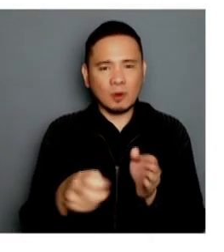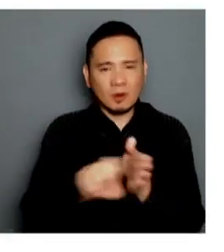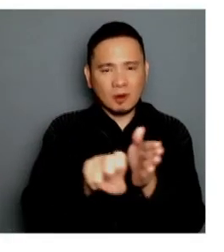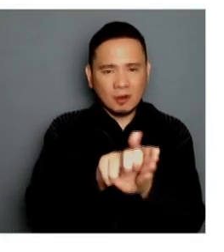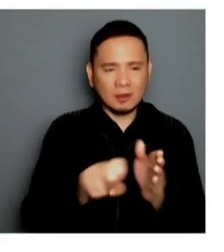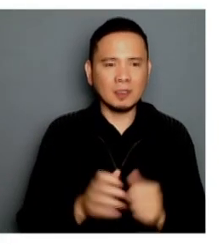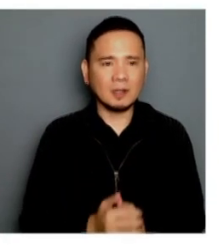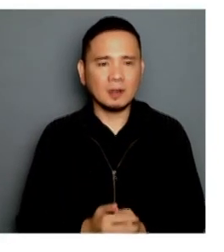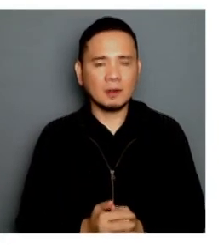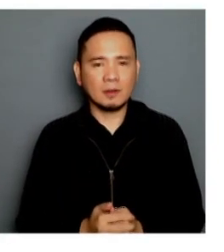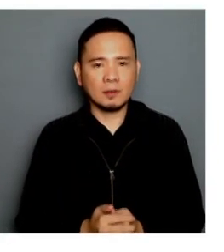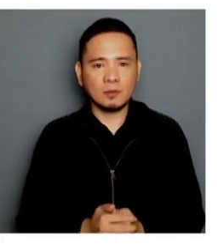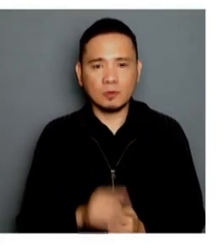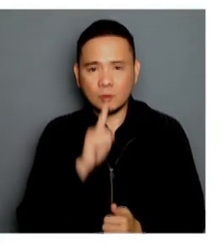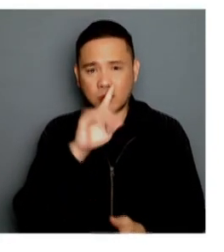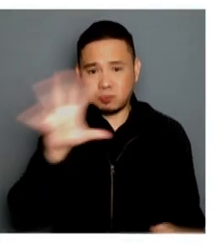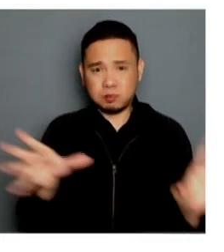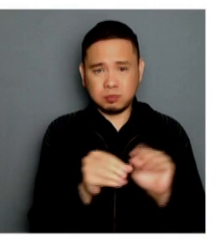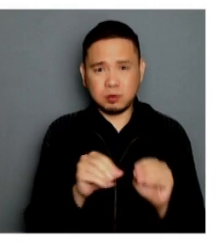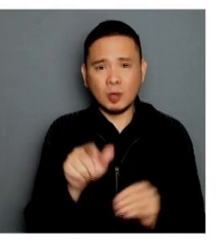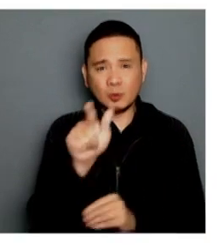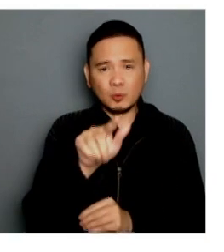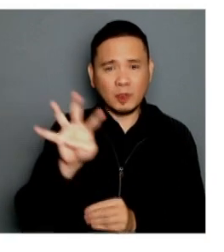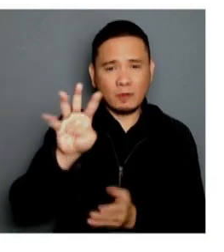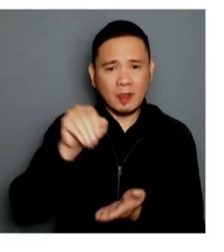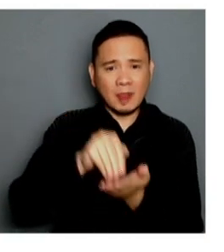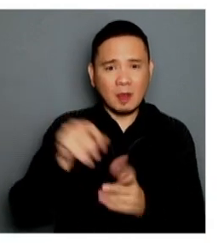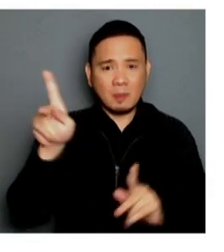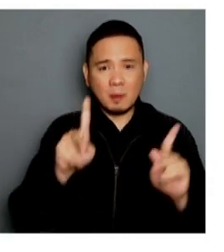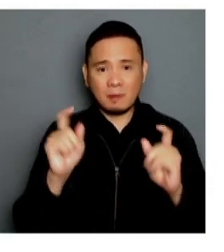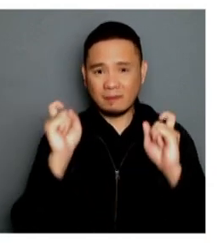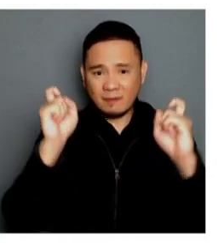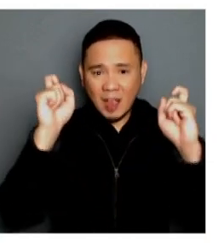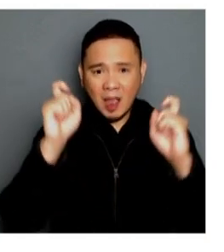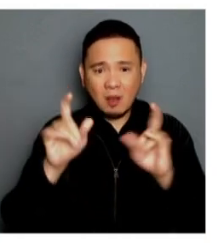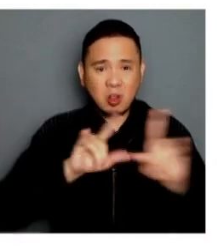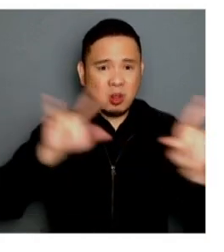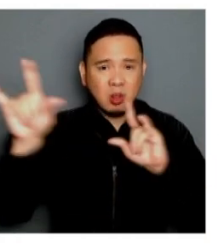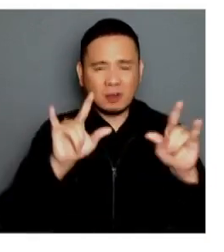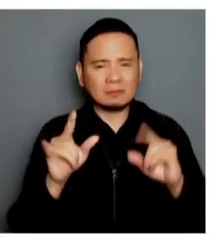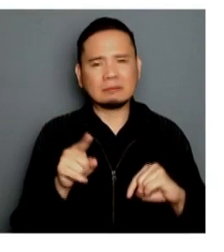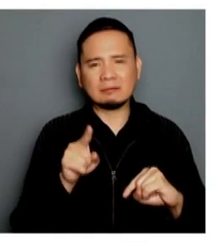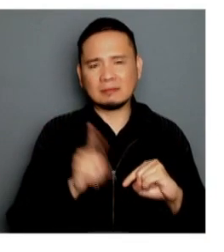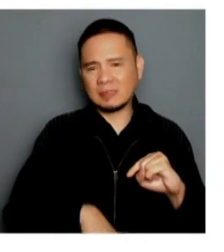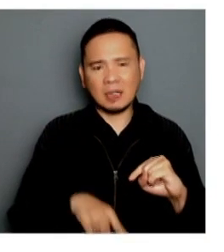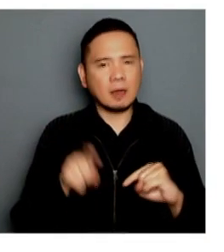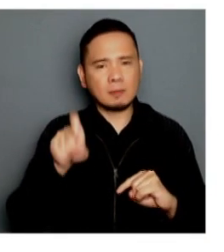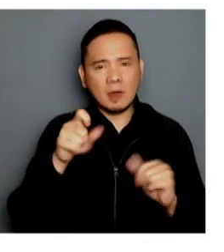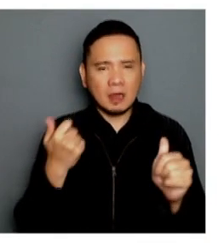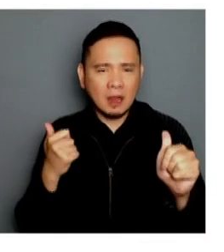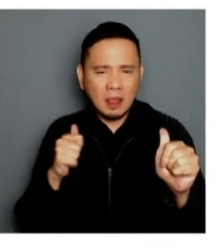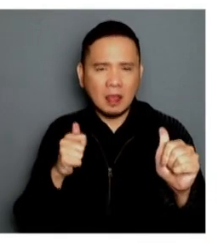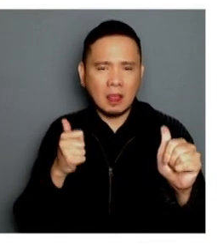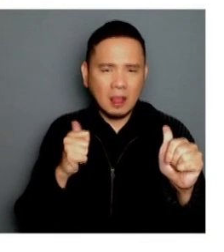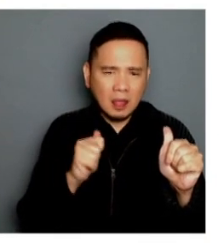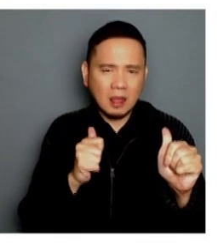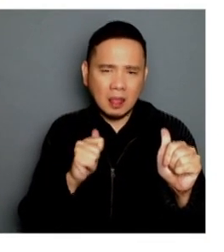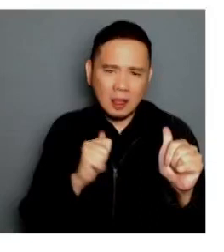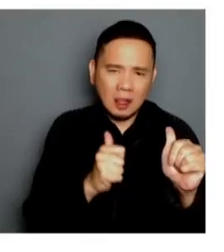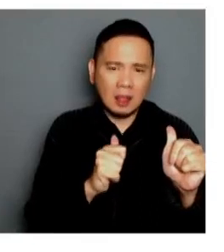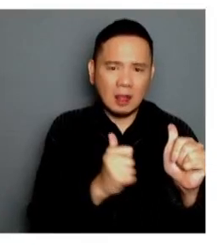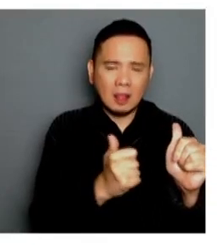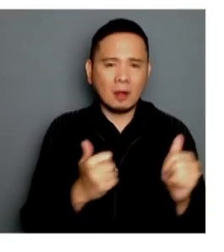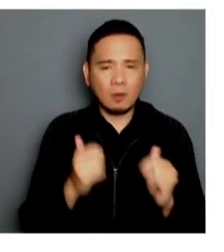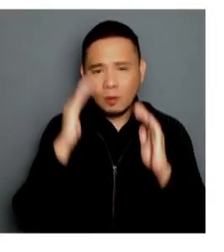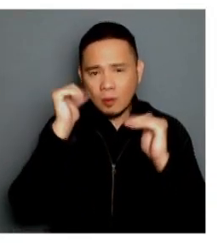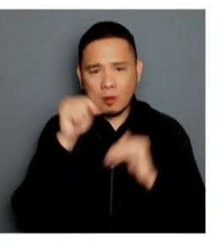mga 24,000 stranded passengers or those affected by these cancellations, no? So we are seeking their